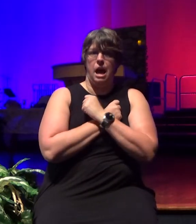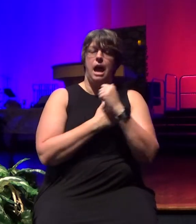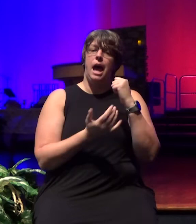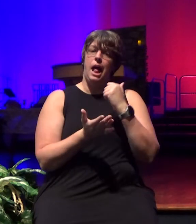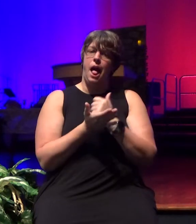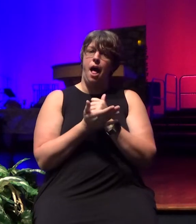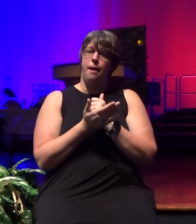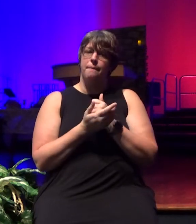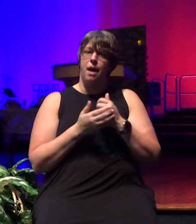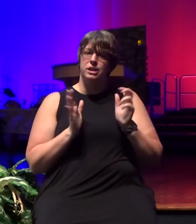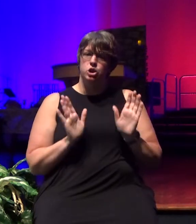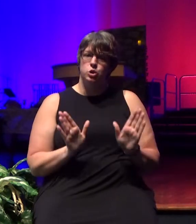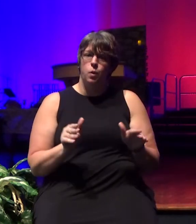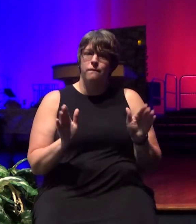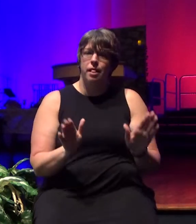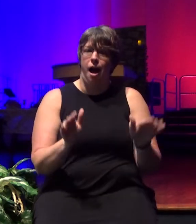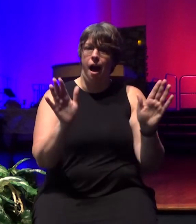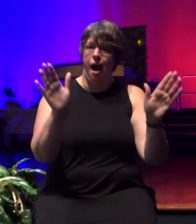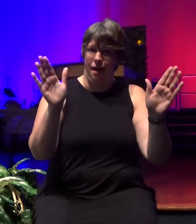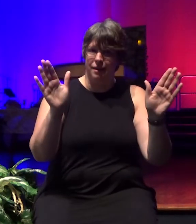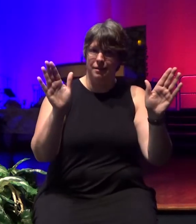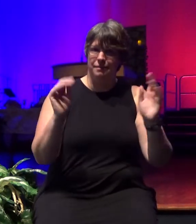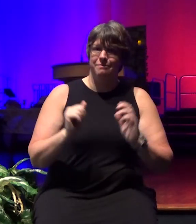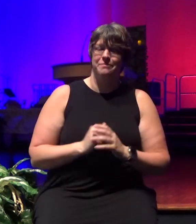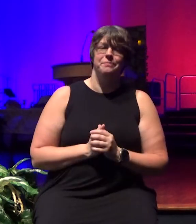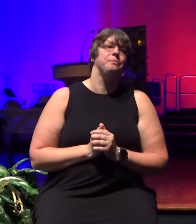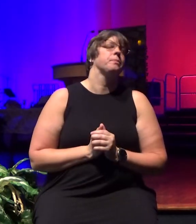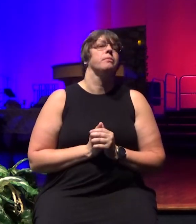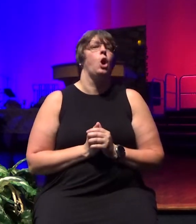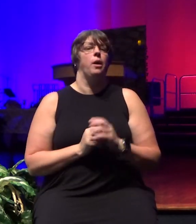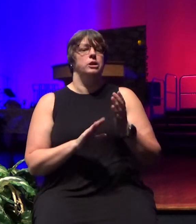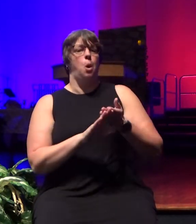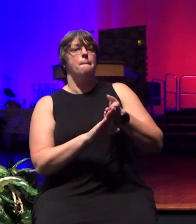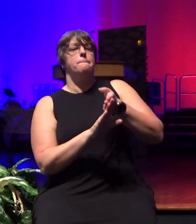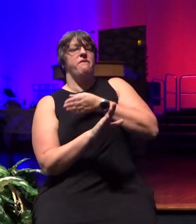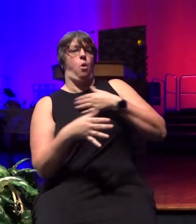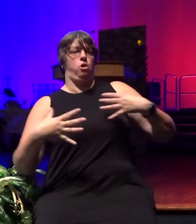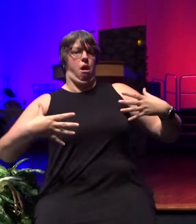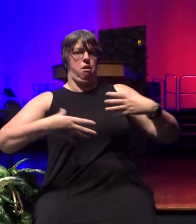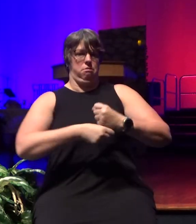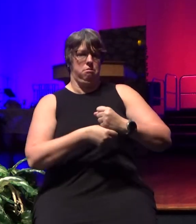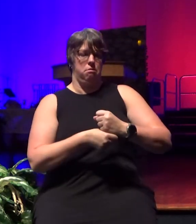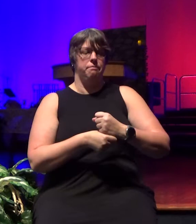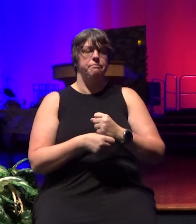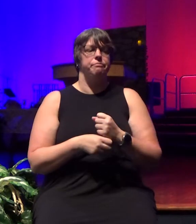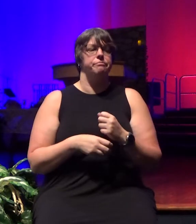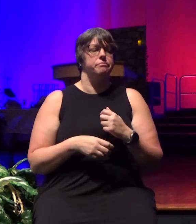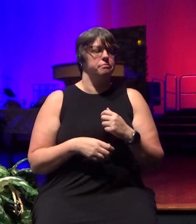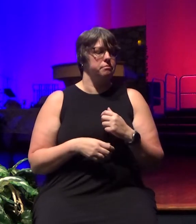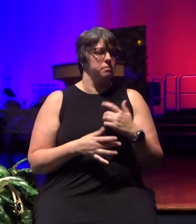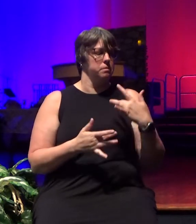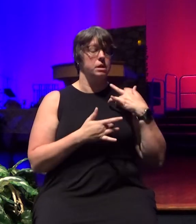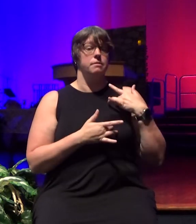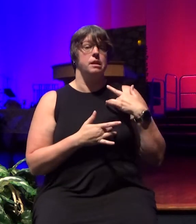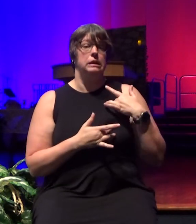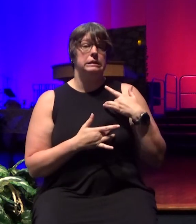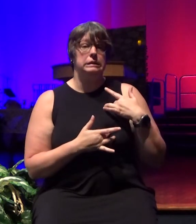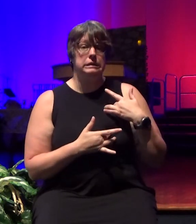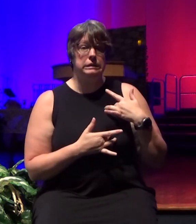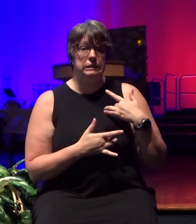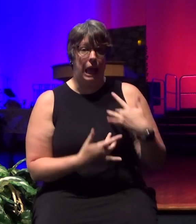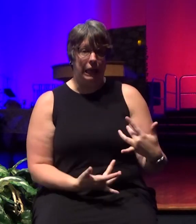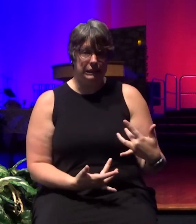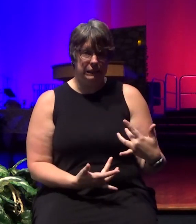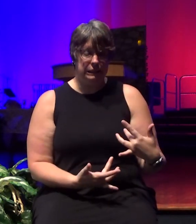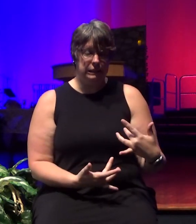Another area I wanted to touch on before concluding this is the tendency to get